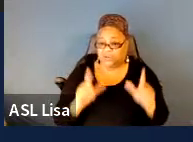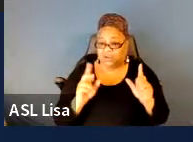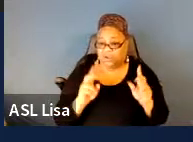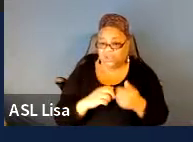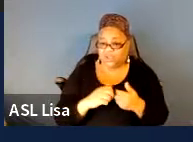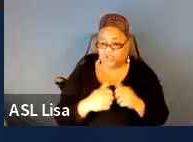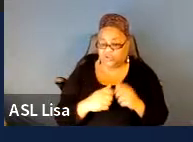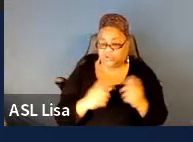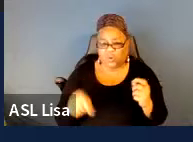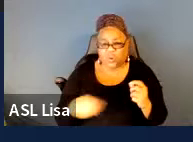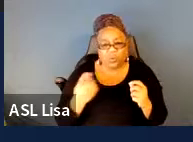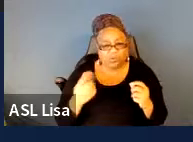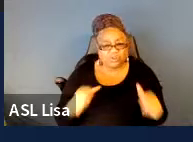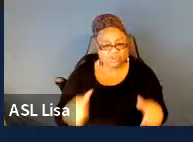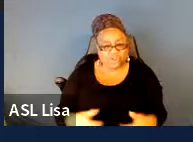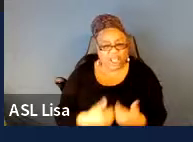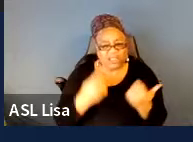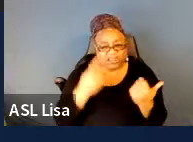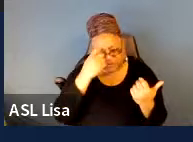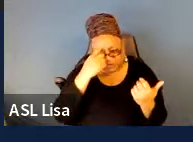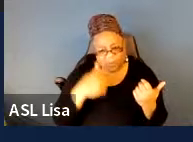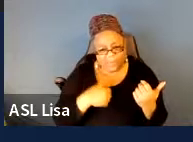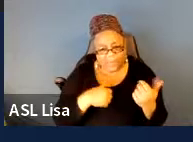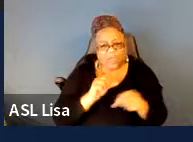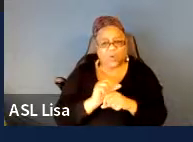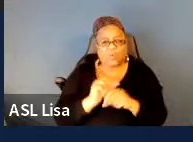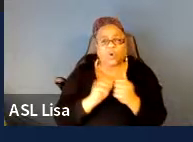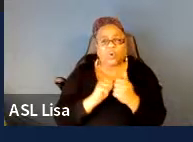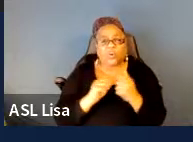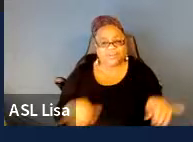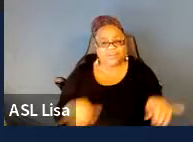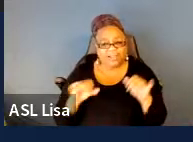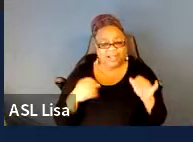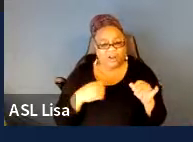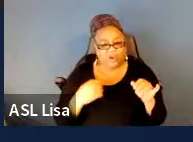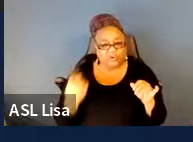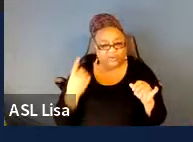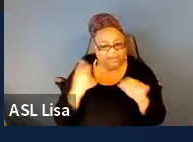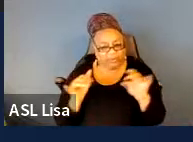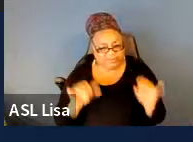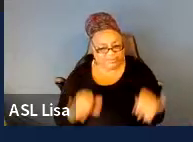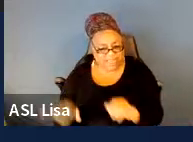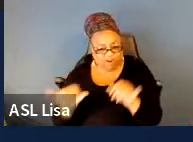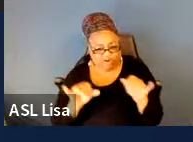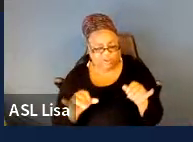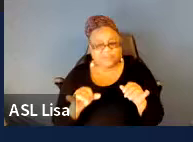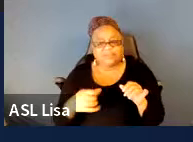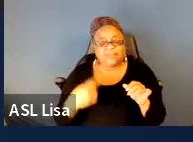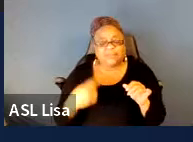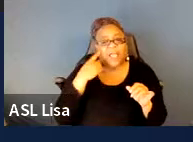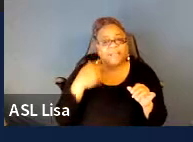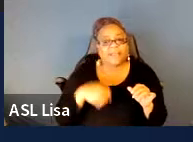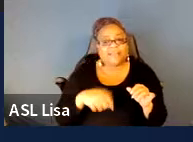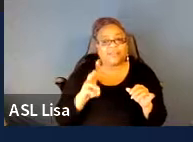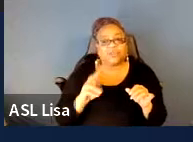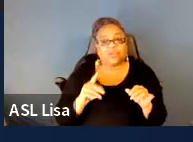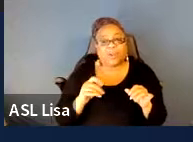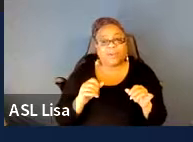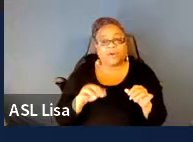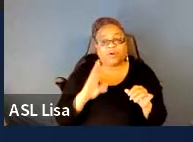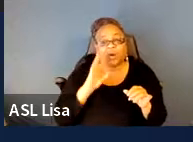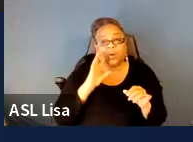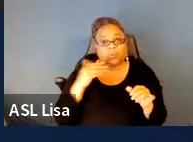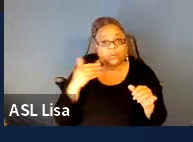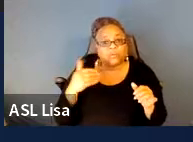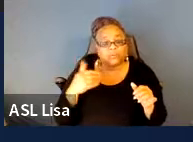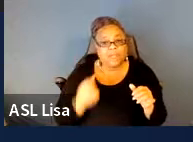been a challenge for me, and working with the standards and understanding them. And I think this webinar will bring you one step closer, as well as some